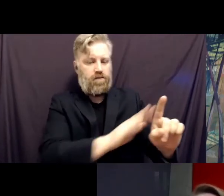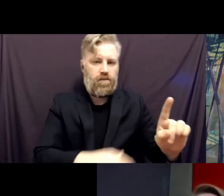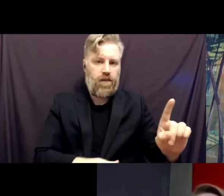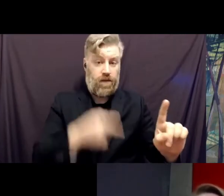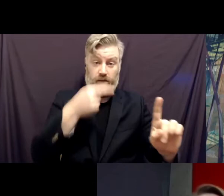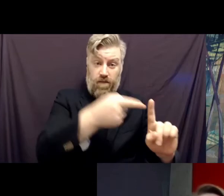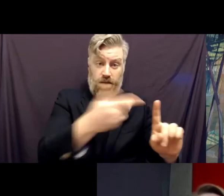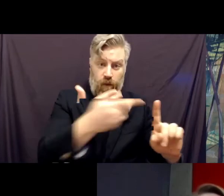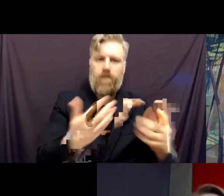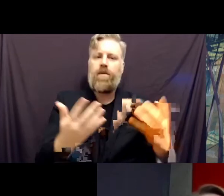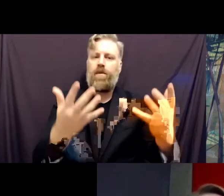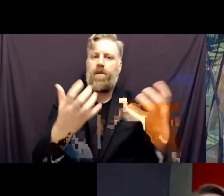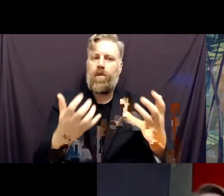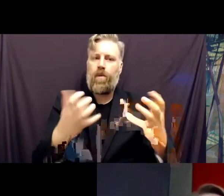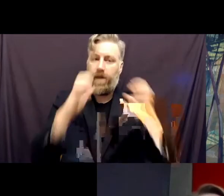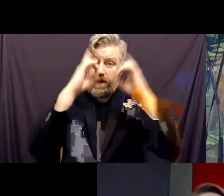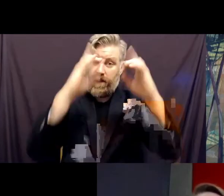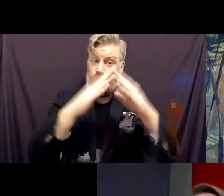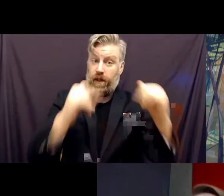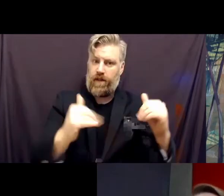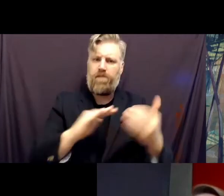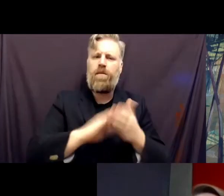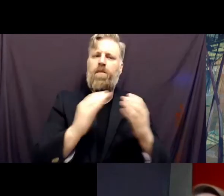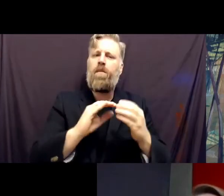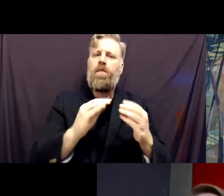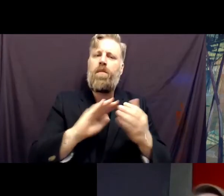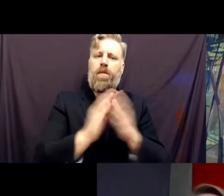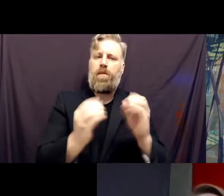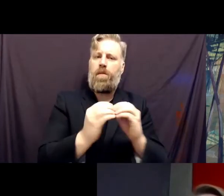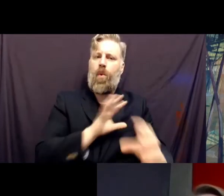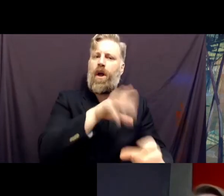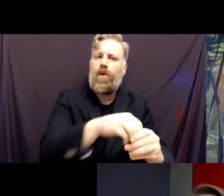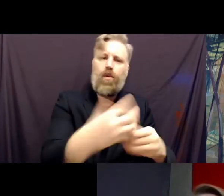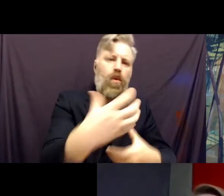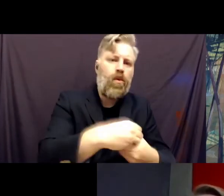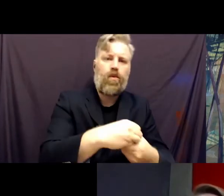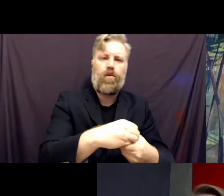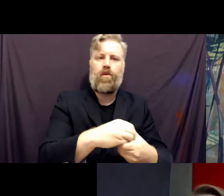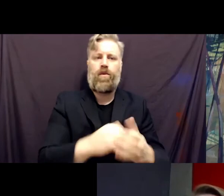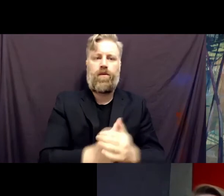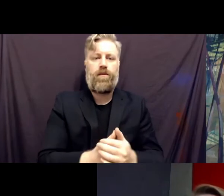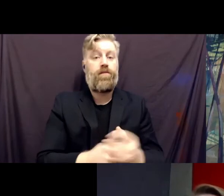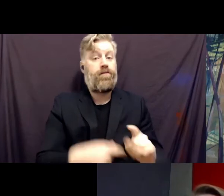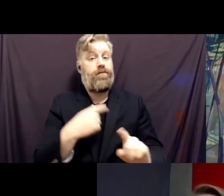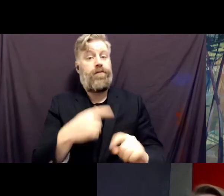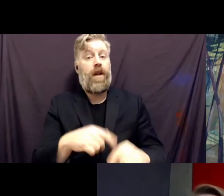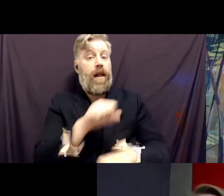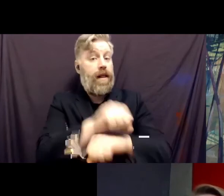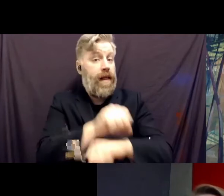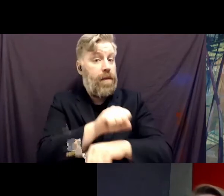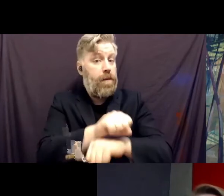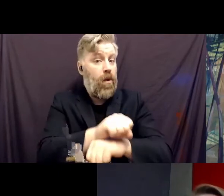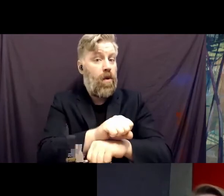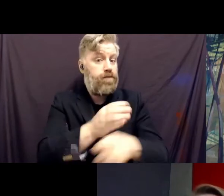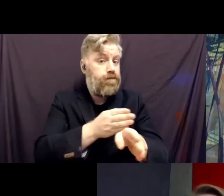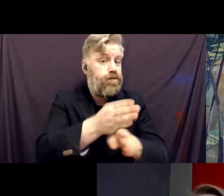have an inclusive education system, an inclusive labor market, independent